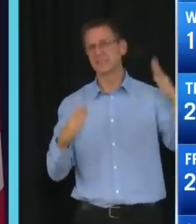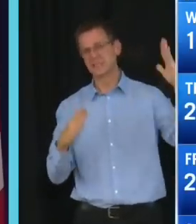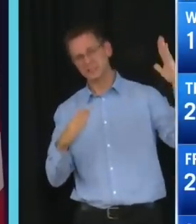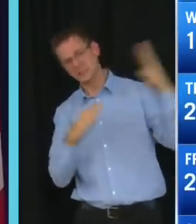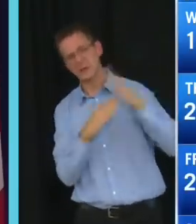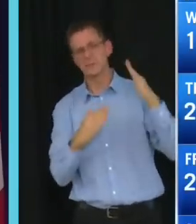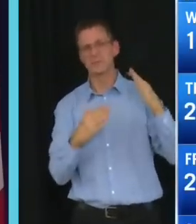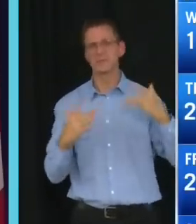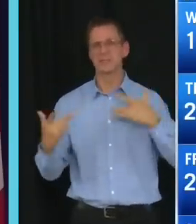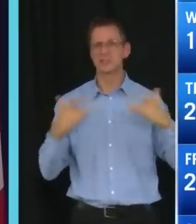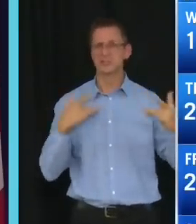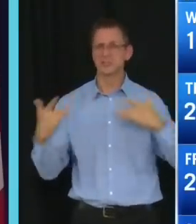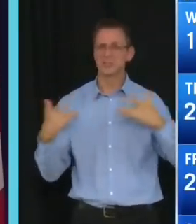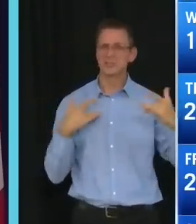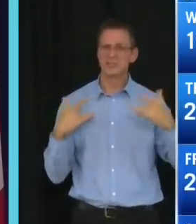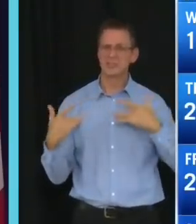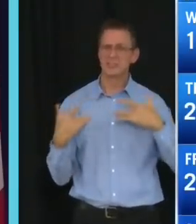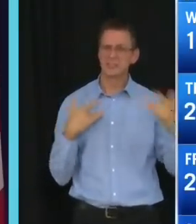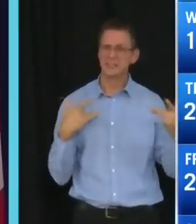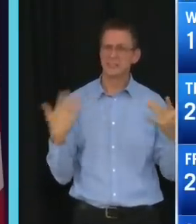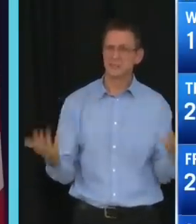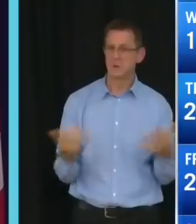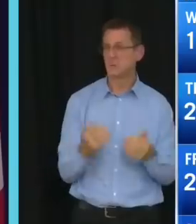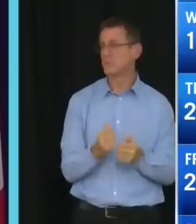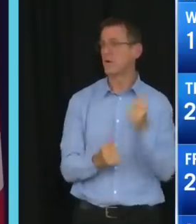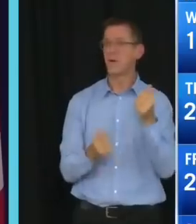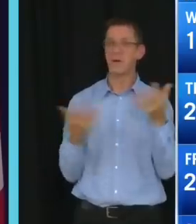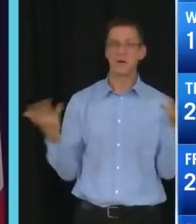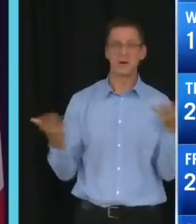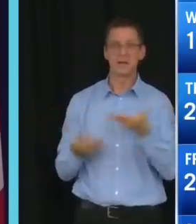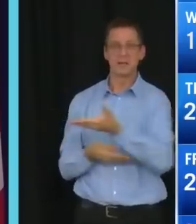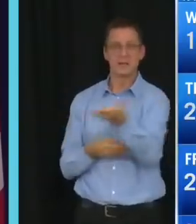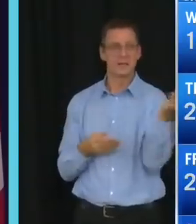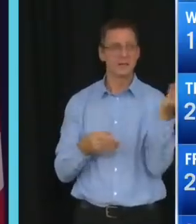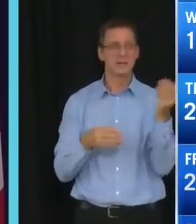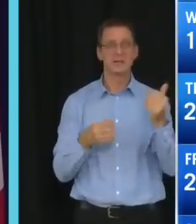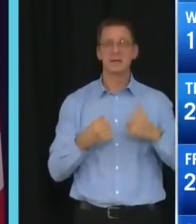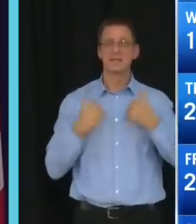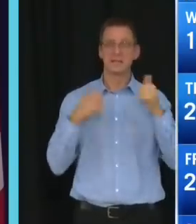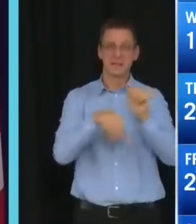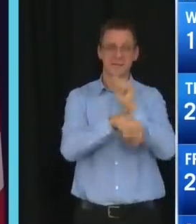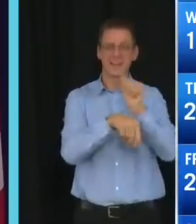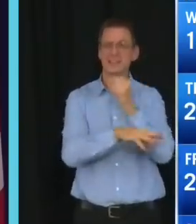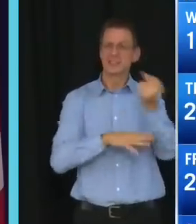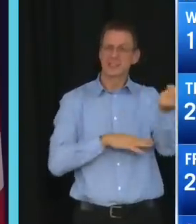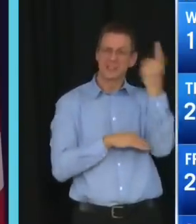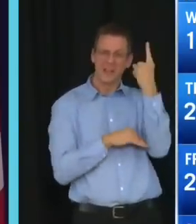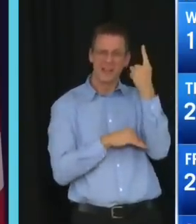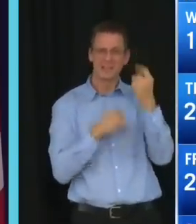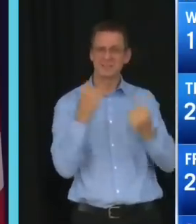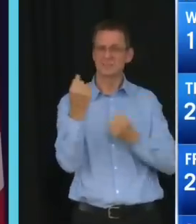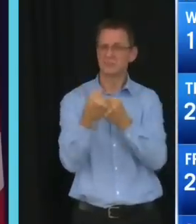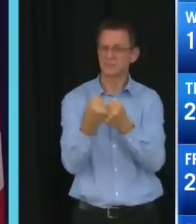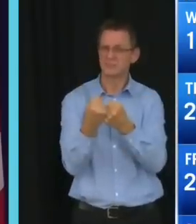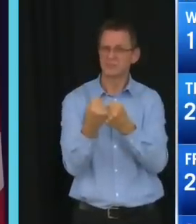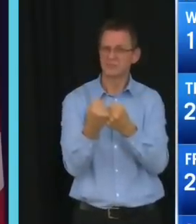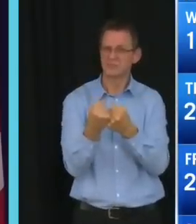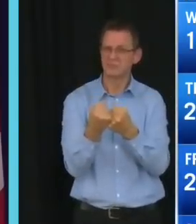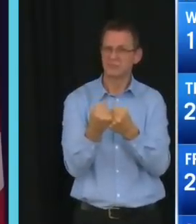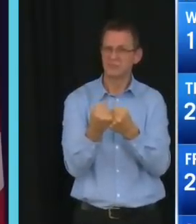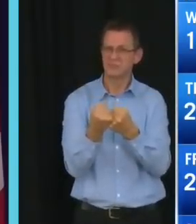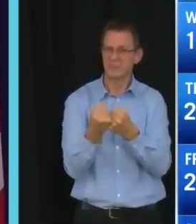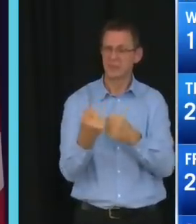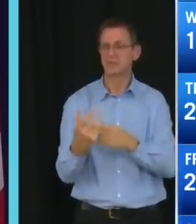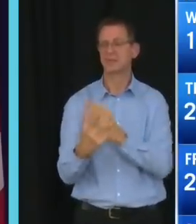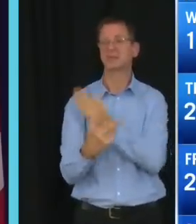this and support this. Our third key goal is to reduce viral transmission. If we fail to do